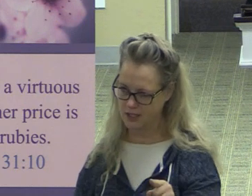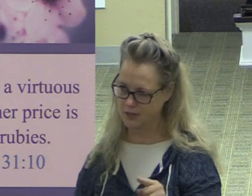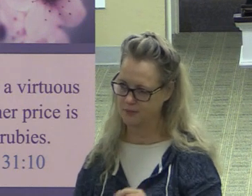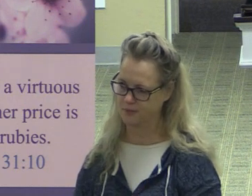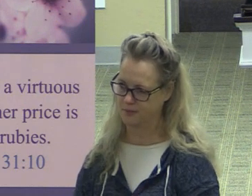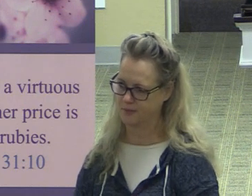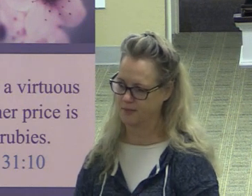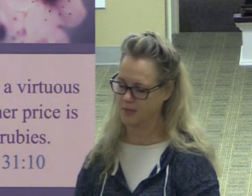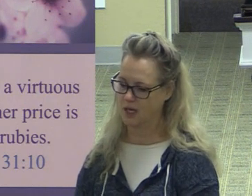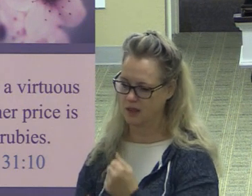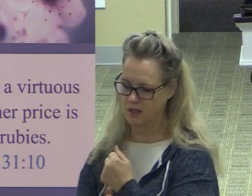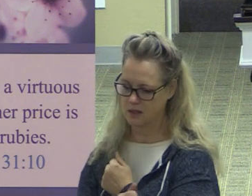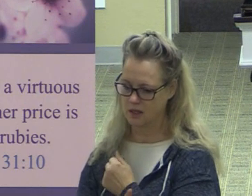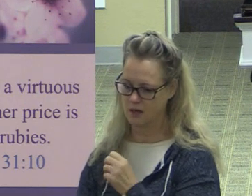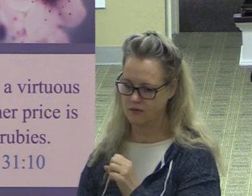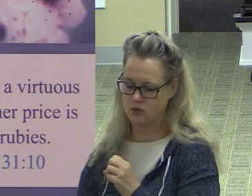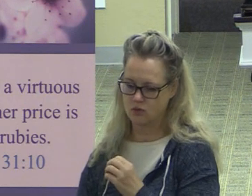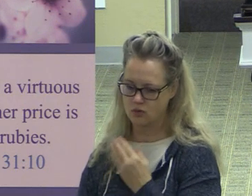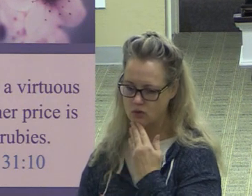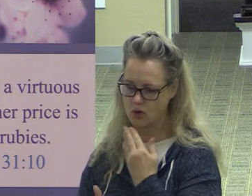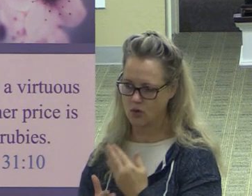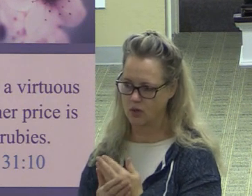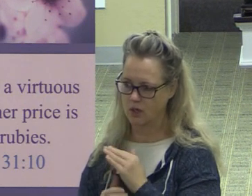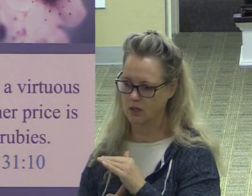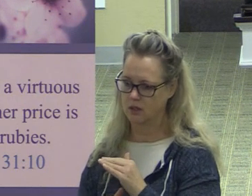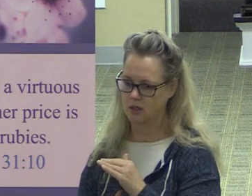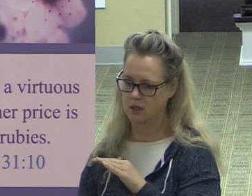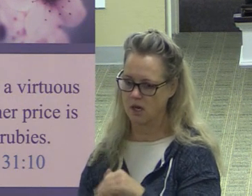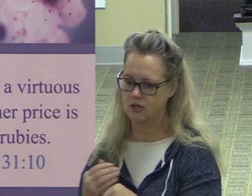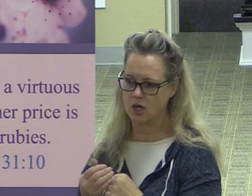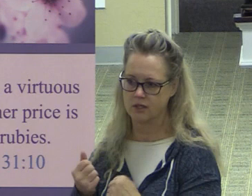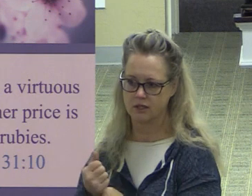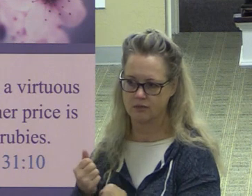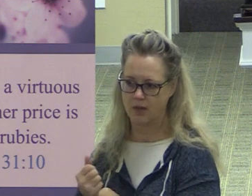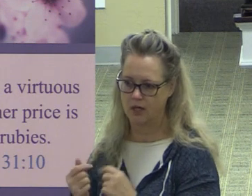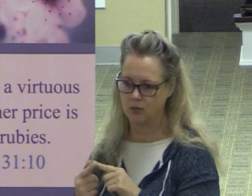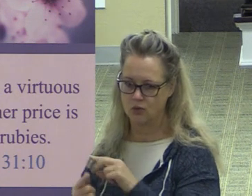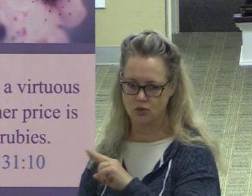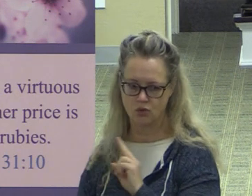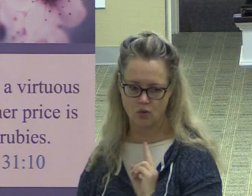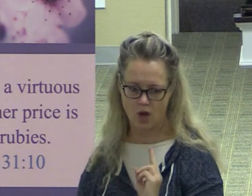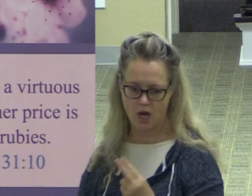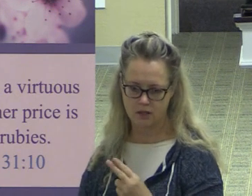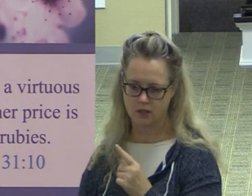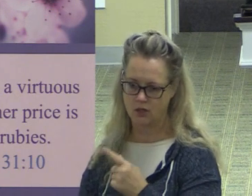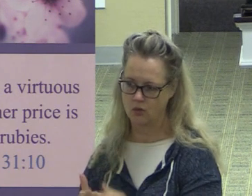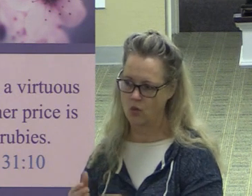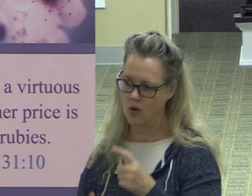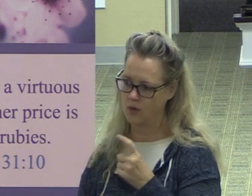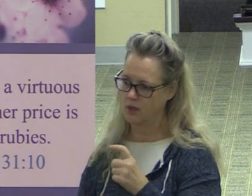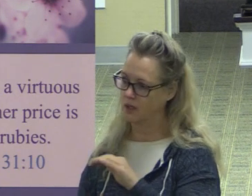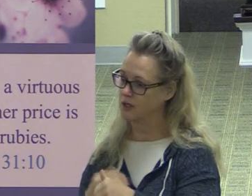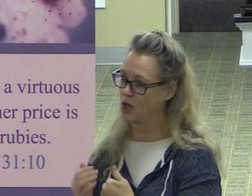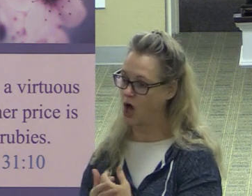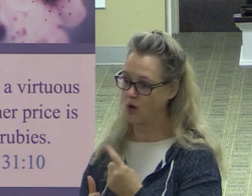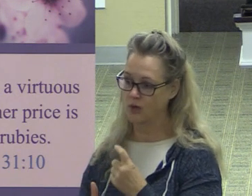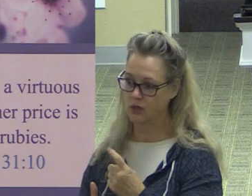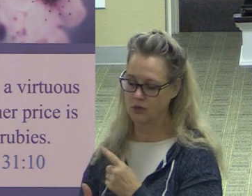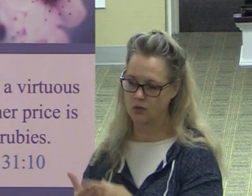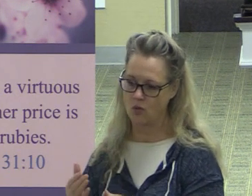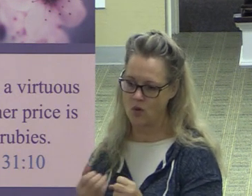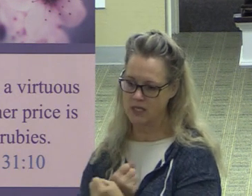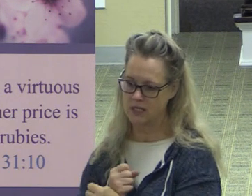that is so good, it is all sustainable to us. It is what we need. It is all we need. It's what saved